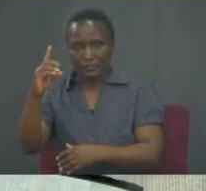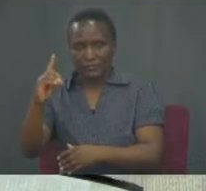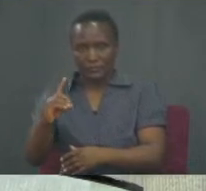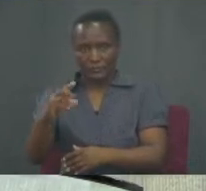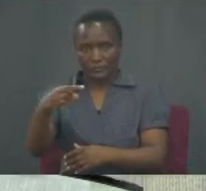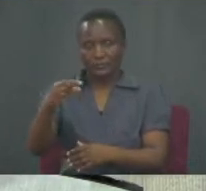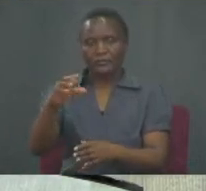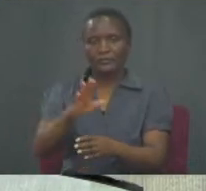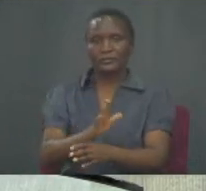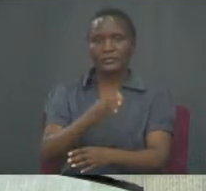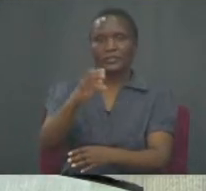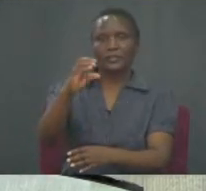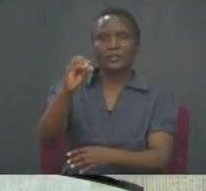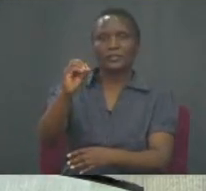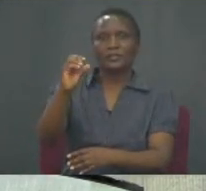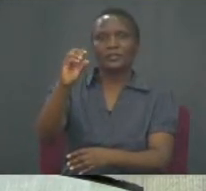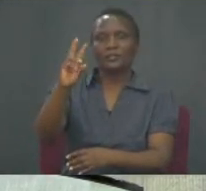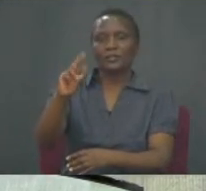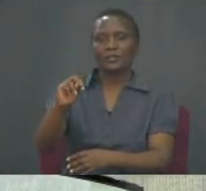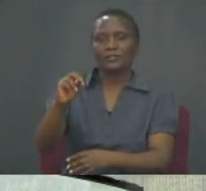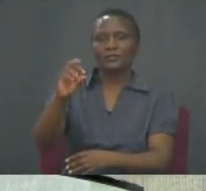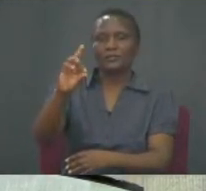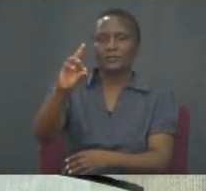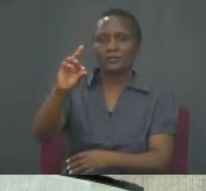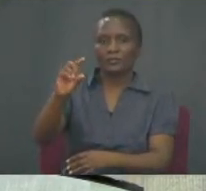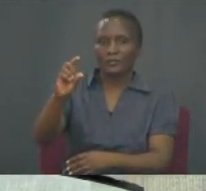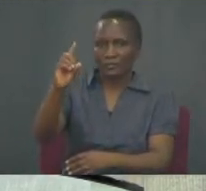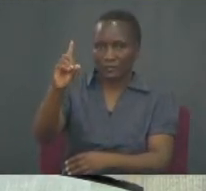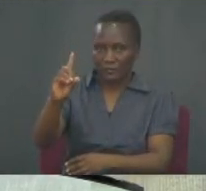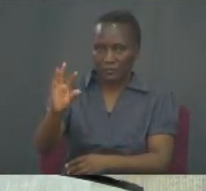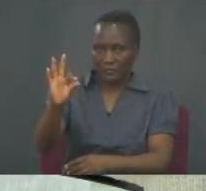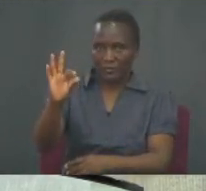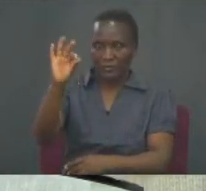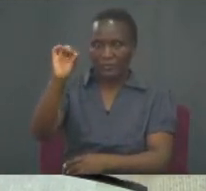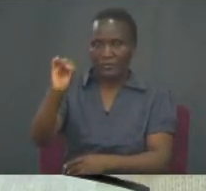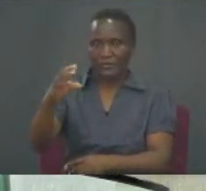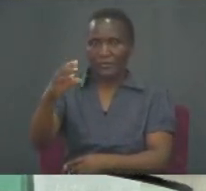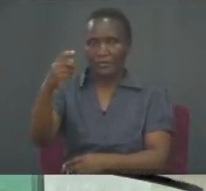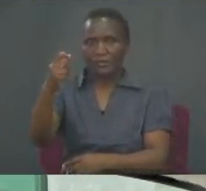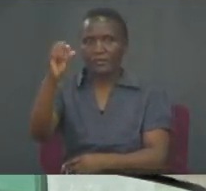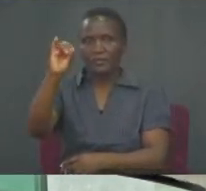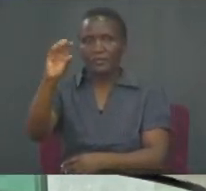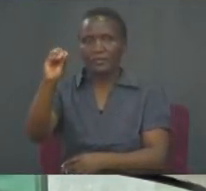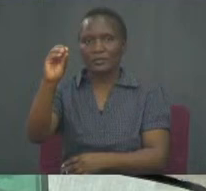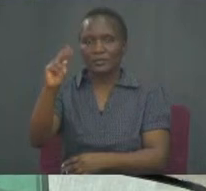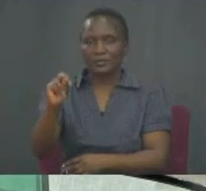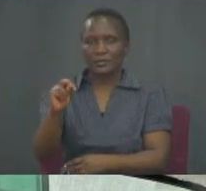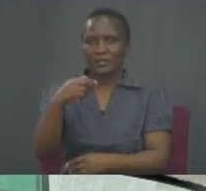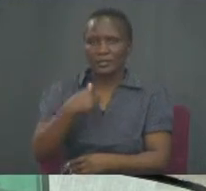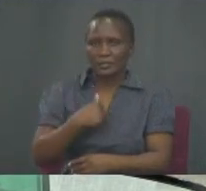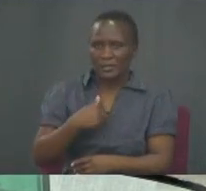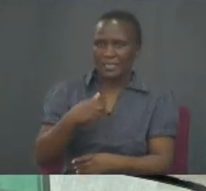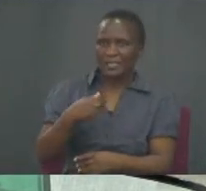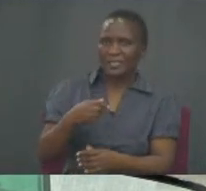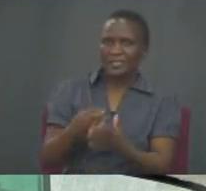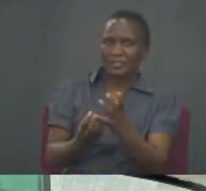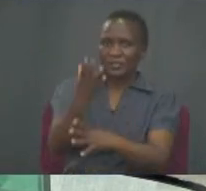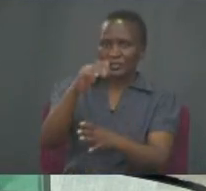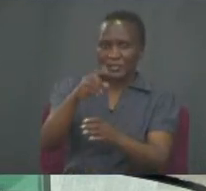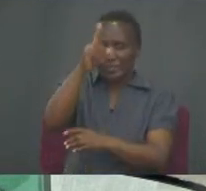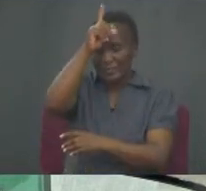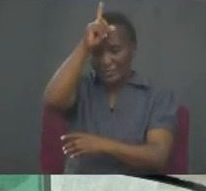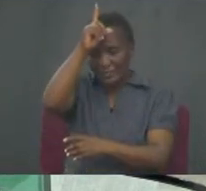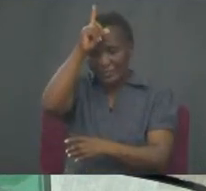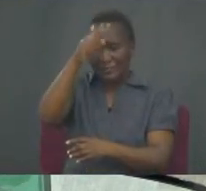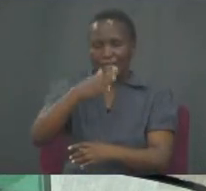so I would see my grandmother taking, you know, clay pots? Taking a clay pot that has been on